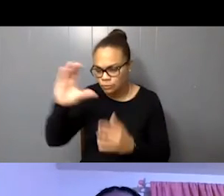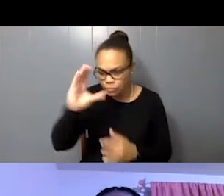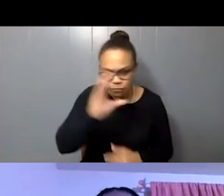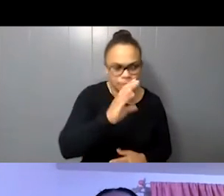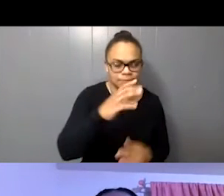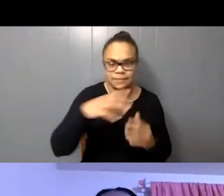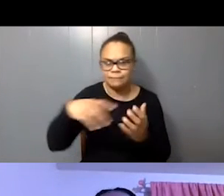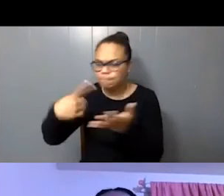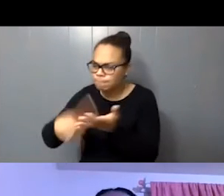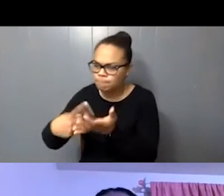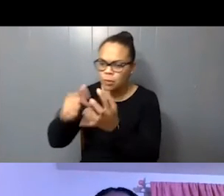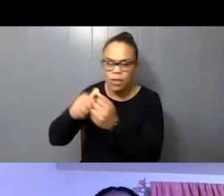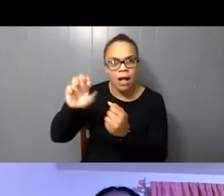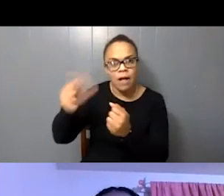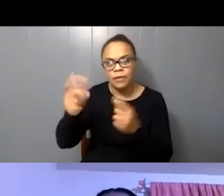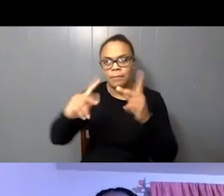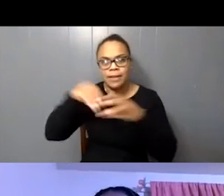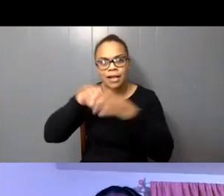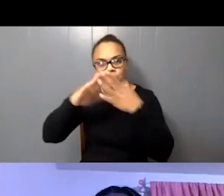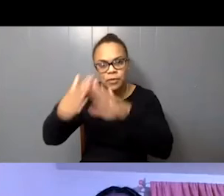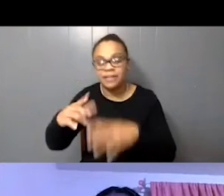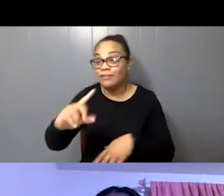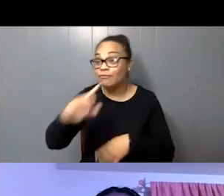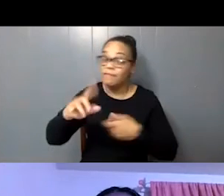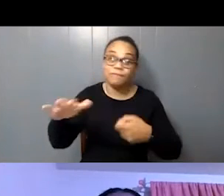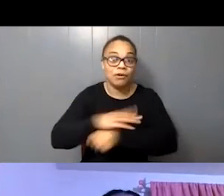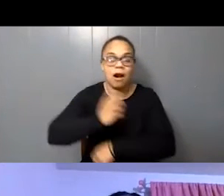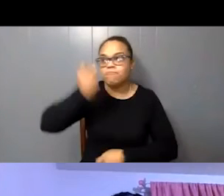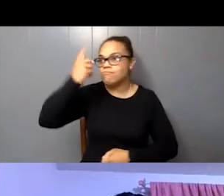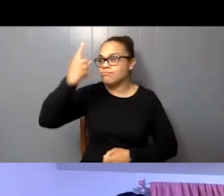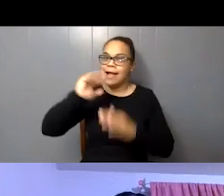grasp how you can react best.